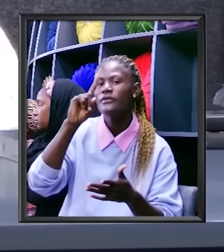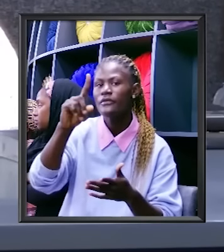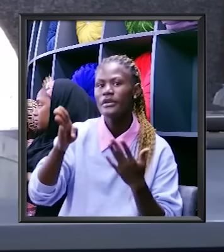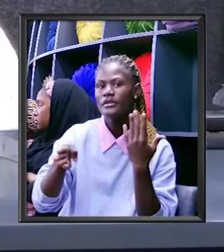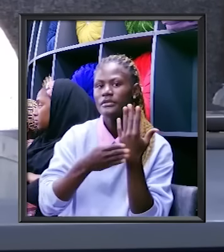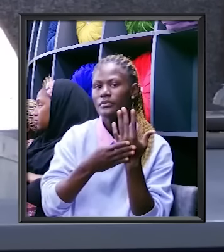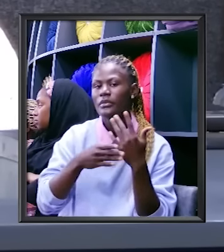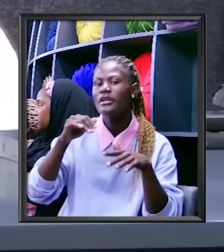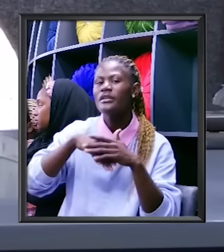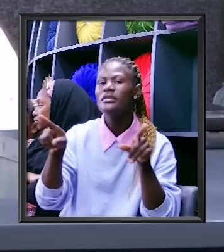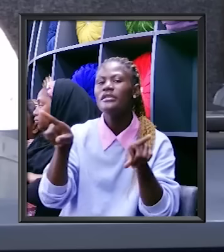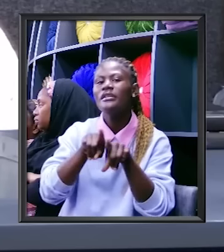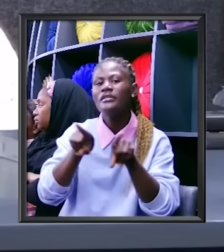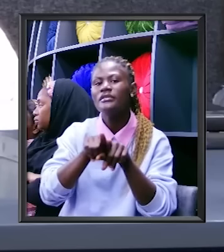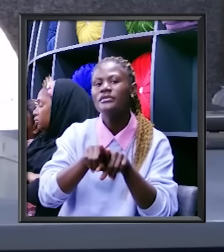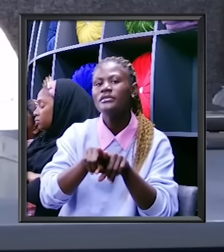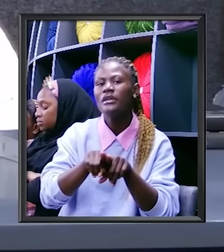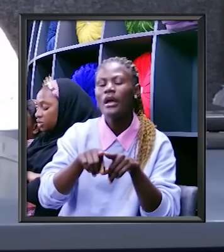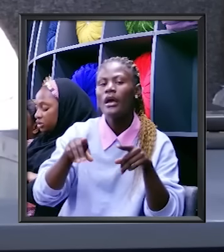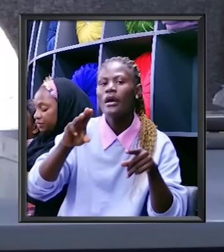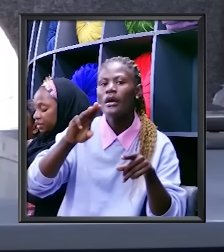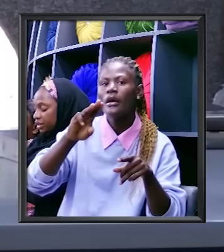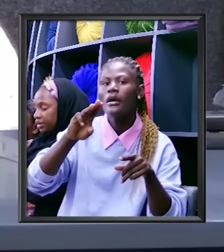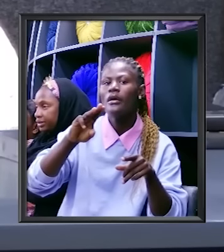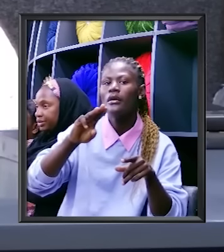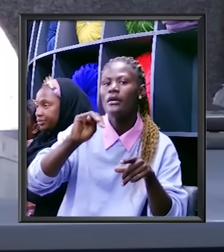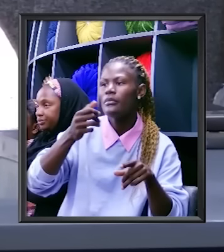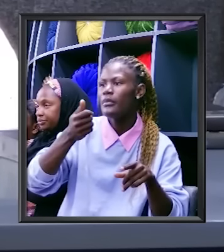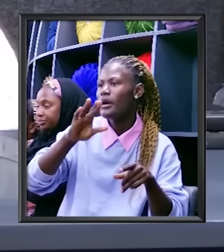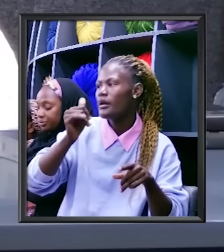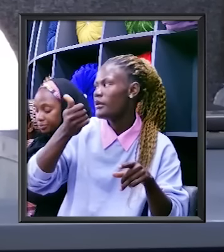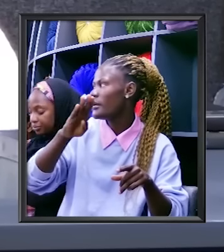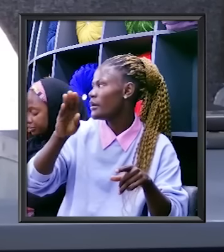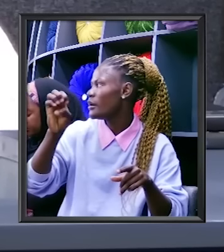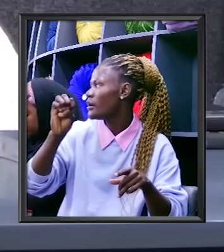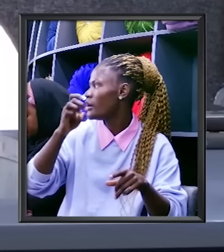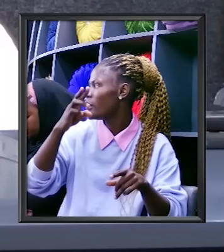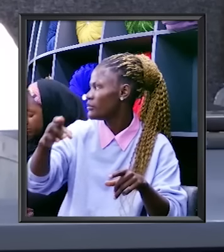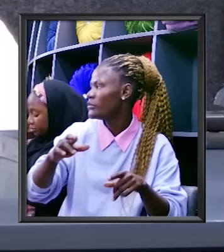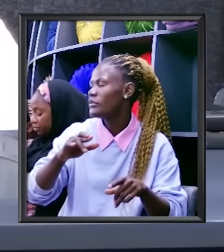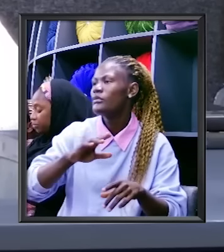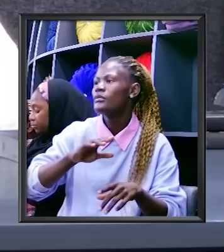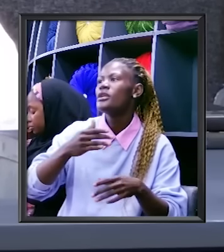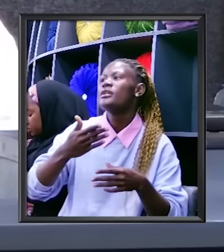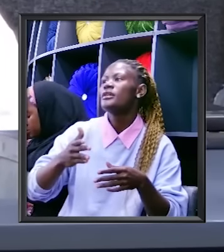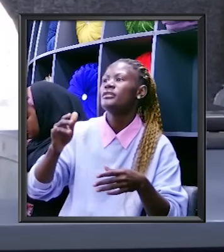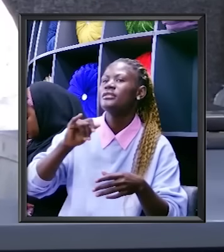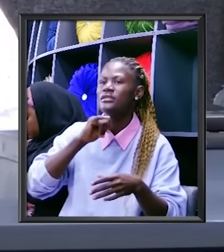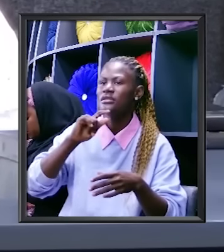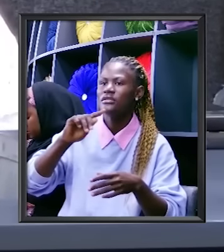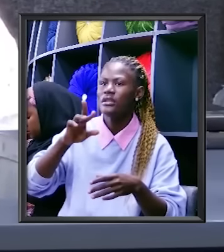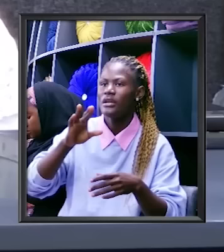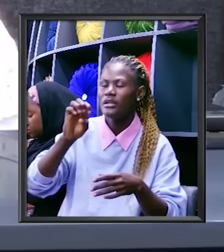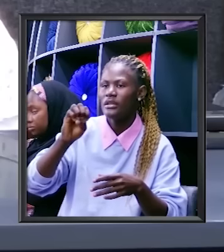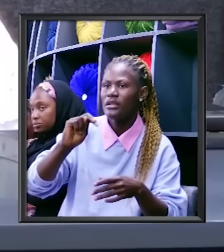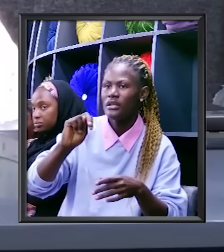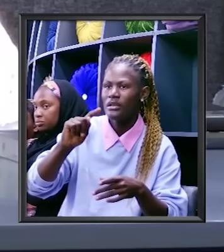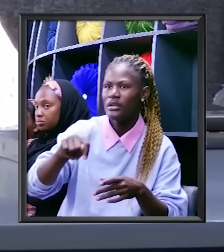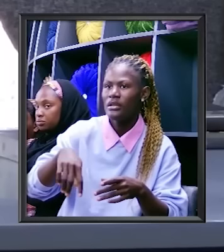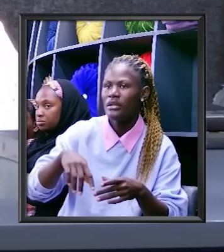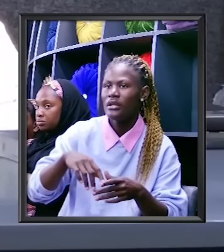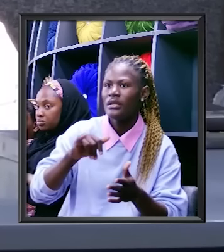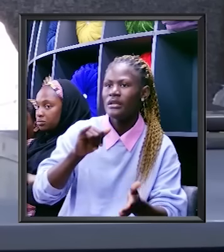the same maraba. So it means say the thing now it don't turn to trend for that maraba. So tell